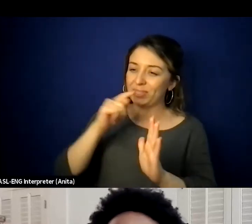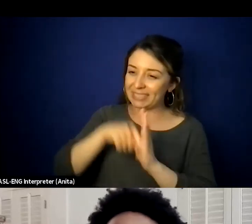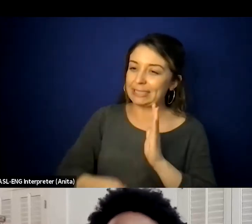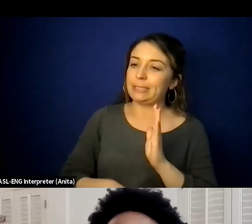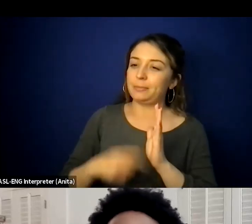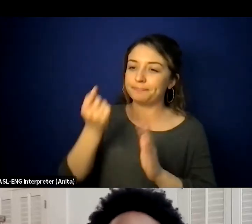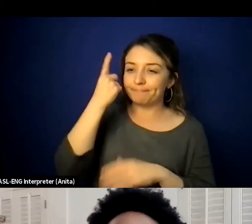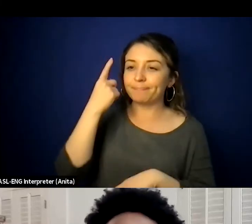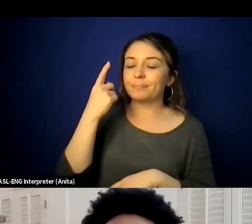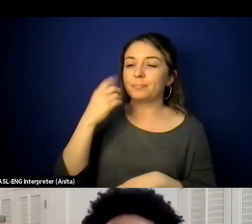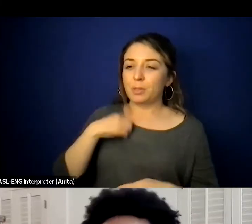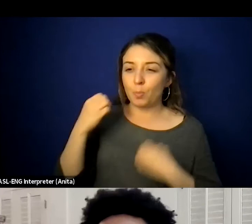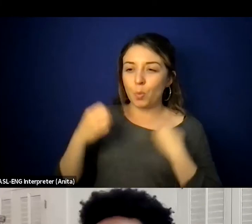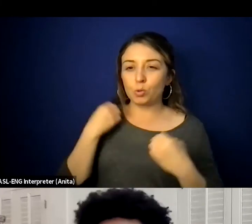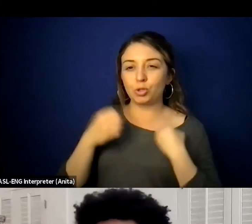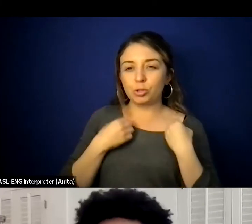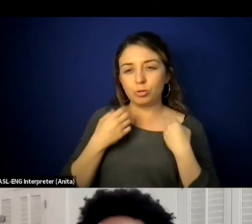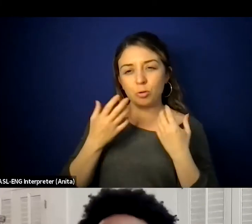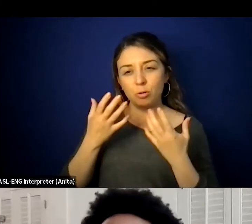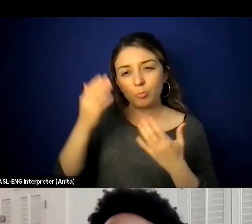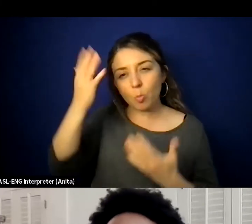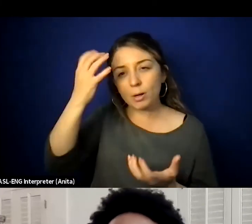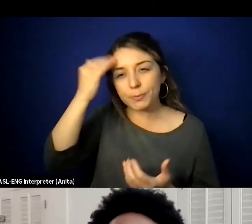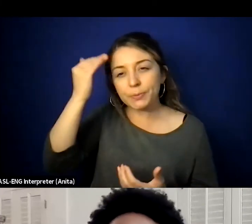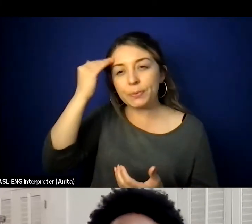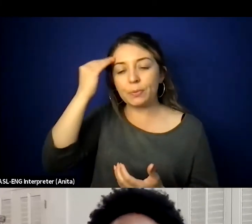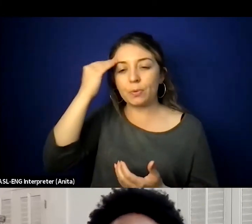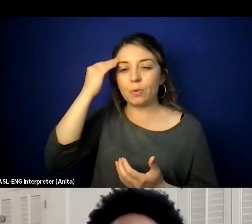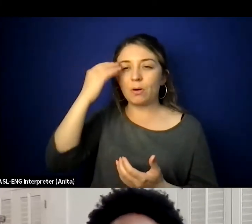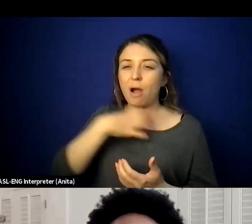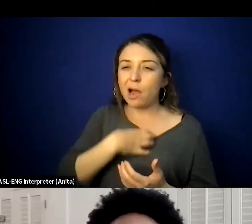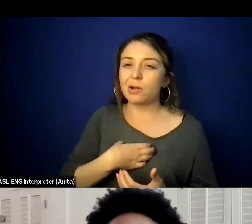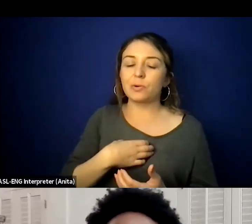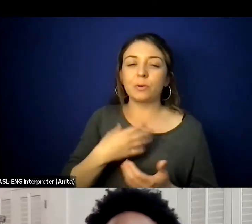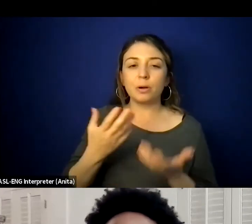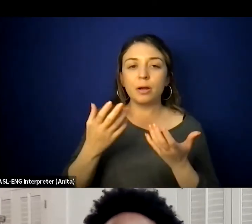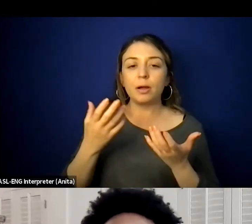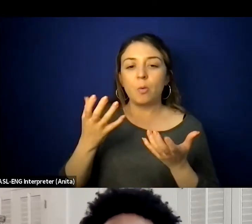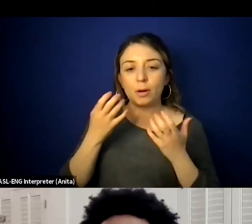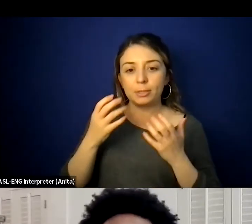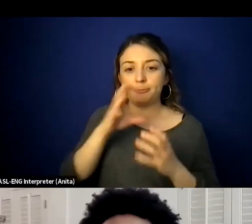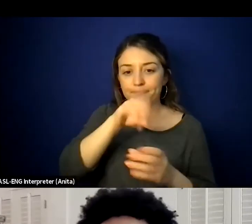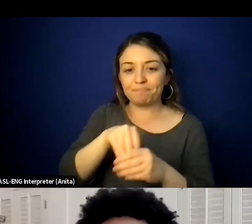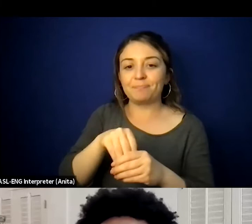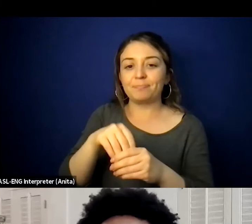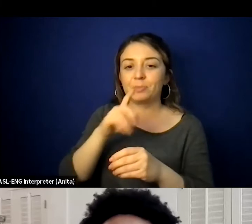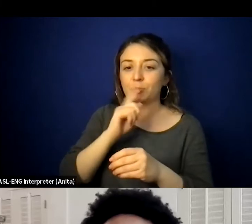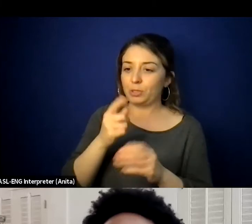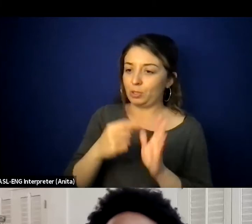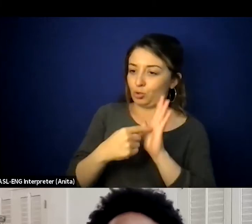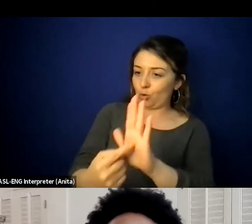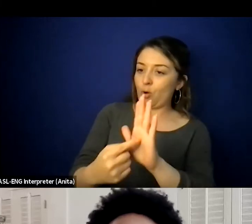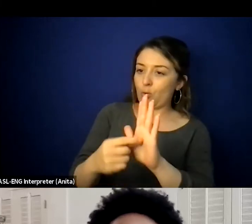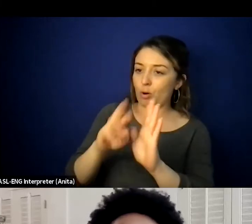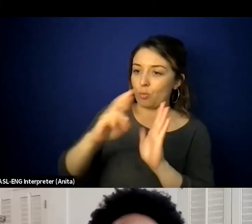a emotional hunger for the opportunity to play our role